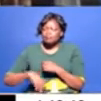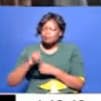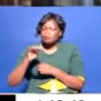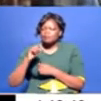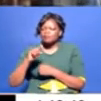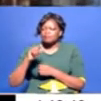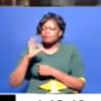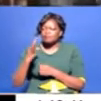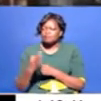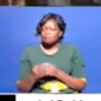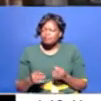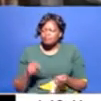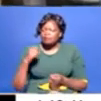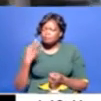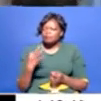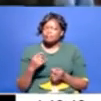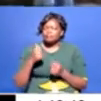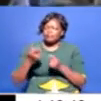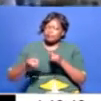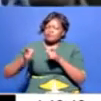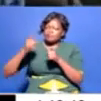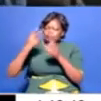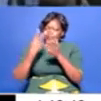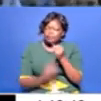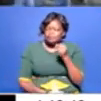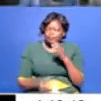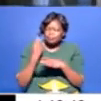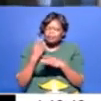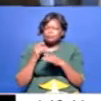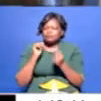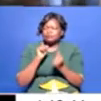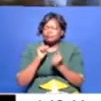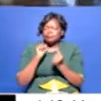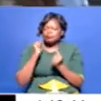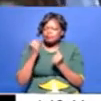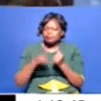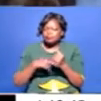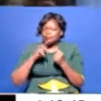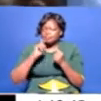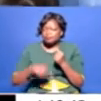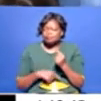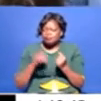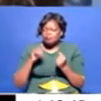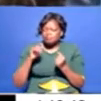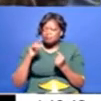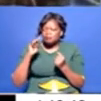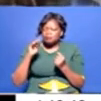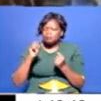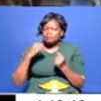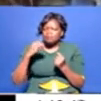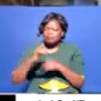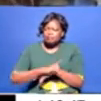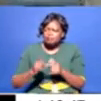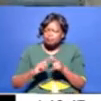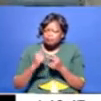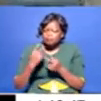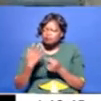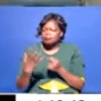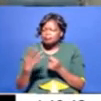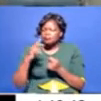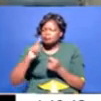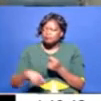March, OPEC alone increased its combined production by just 57,000 barrels per day, of which 54,000 barrels per day came